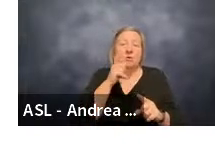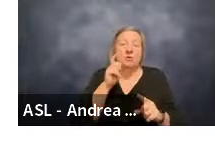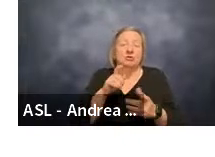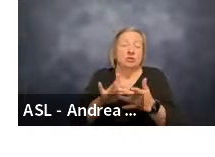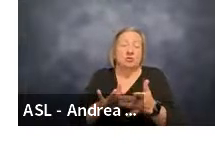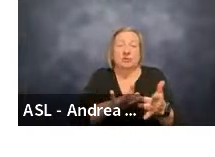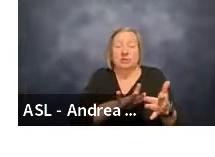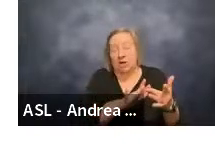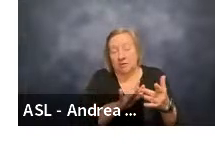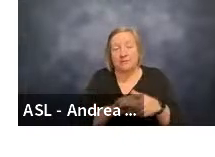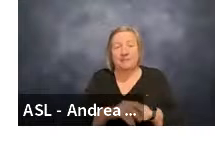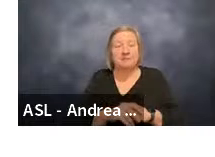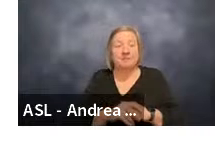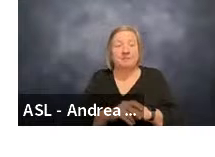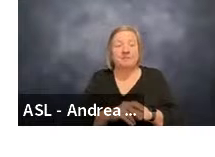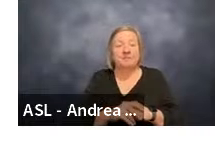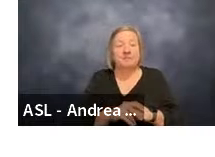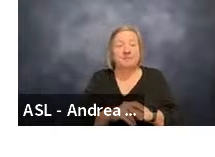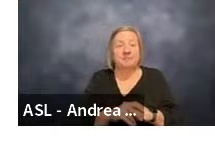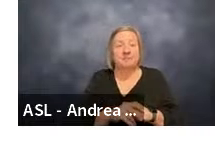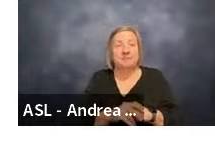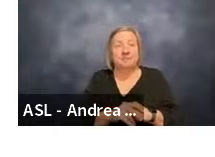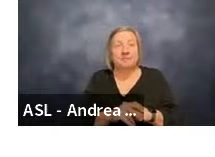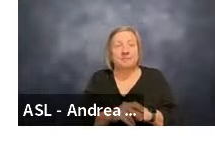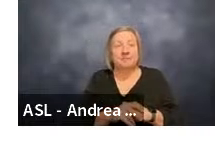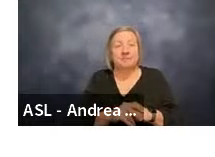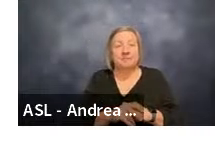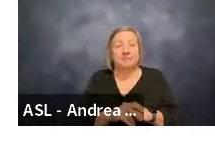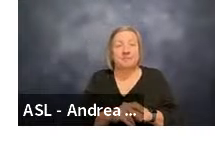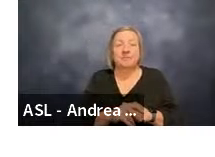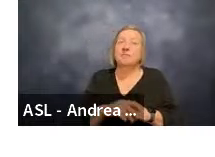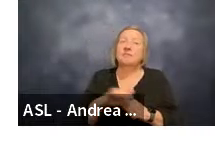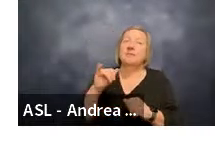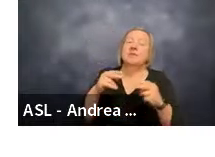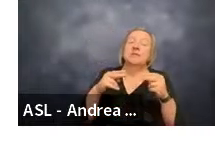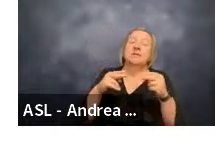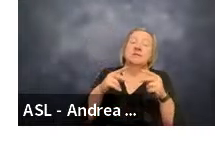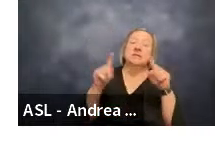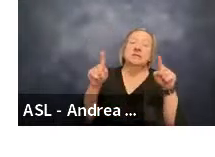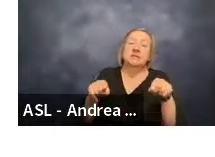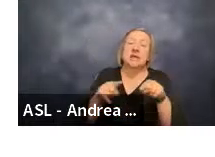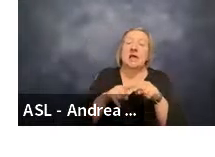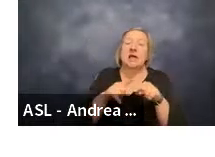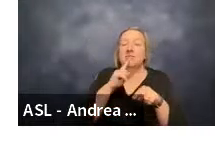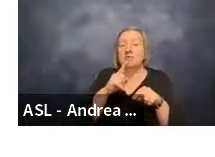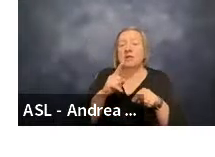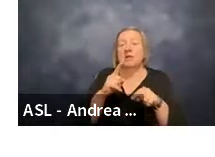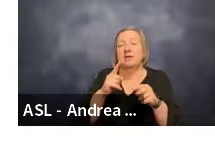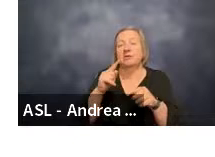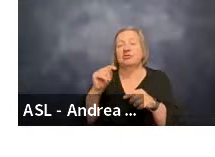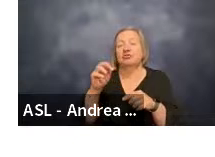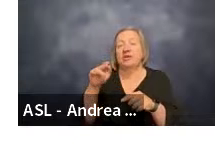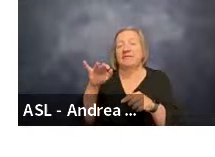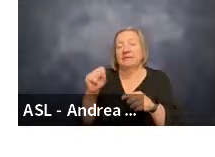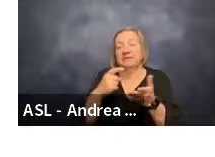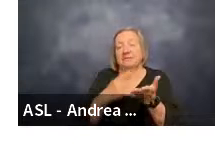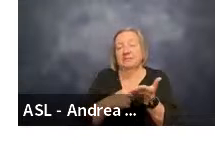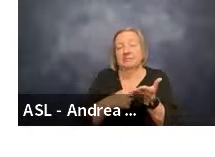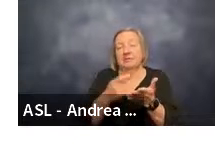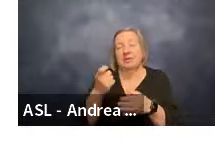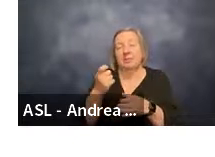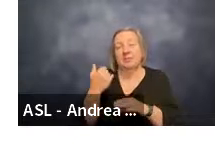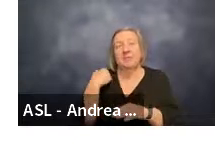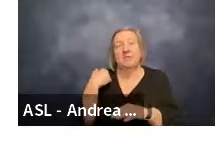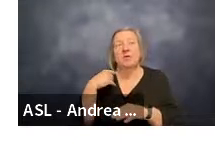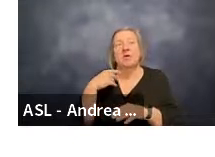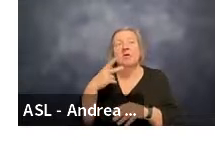out to. So appreciate that. This slide really, something that Travis touched on before, the bi-state